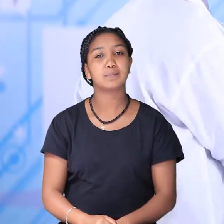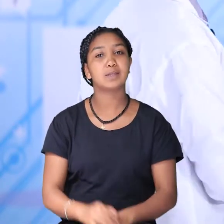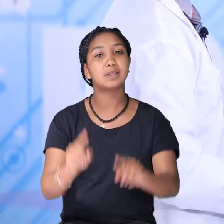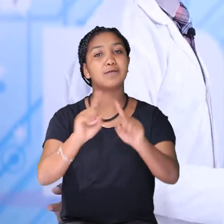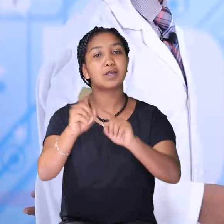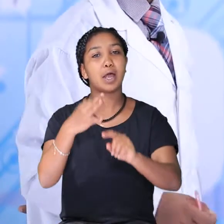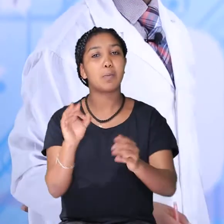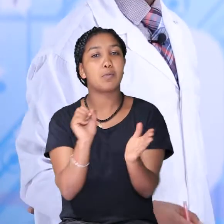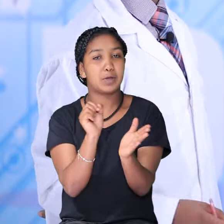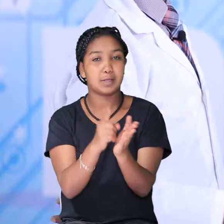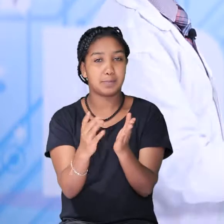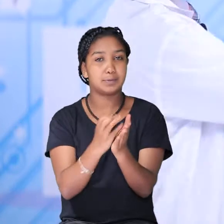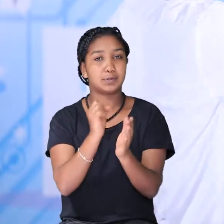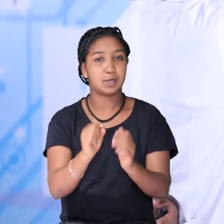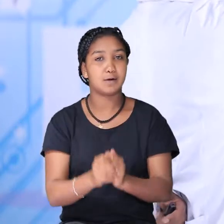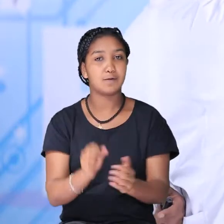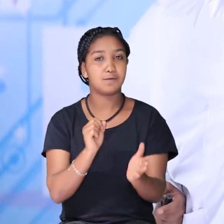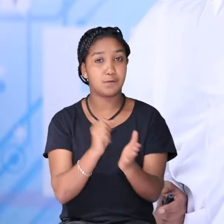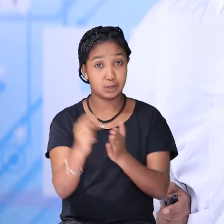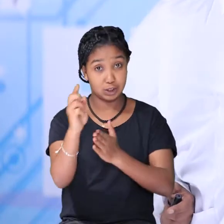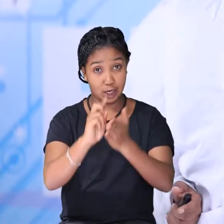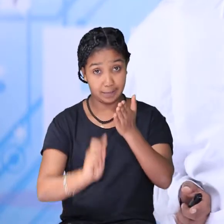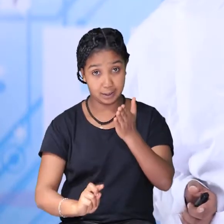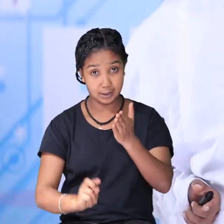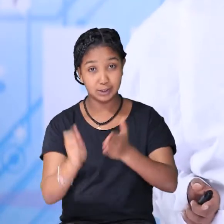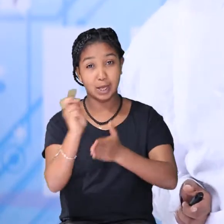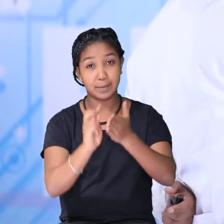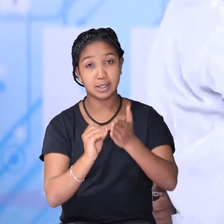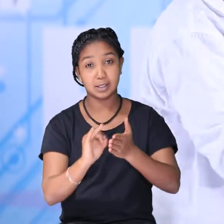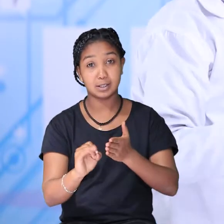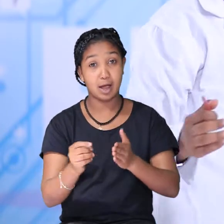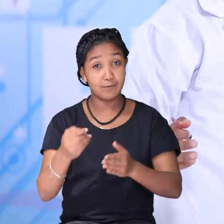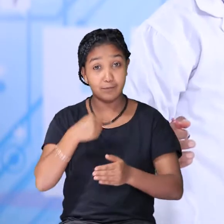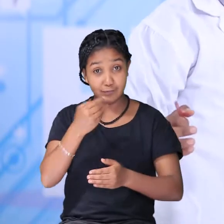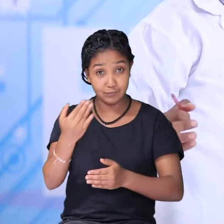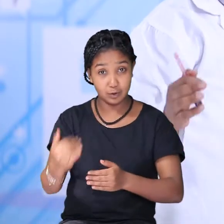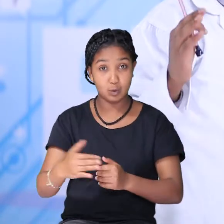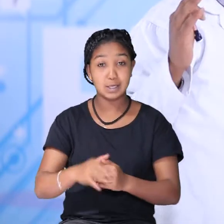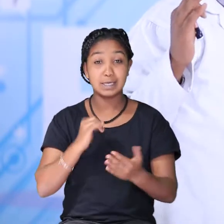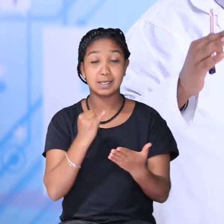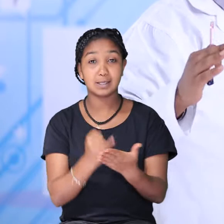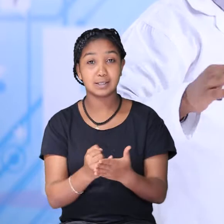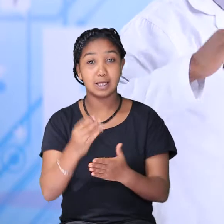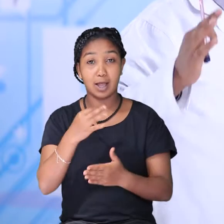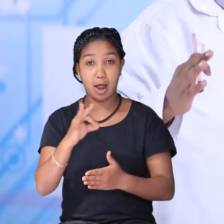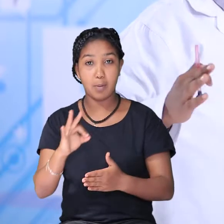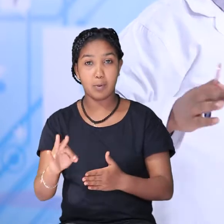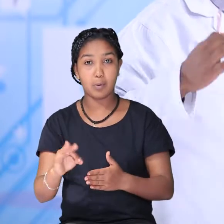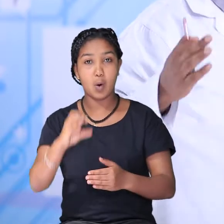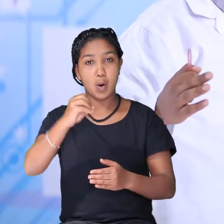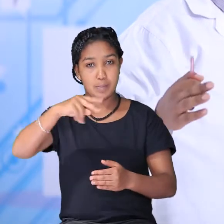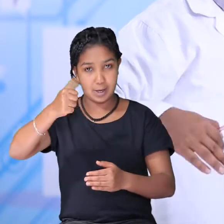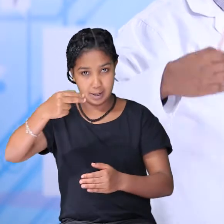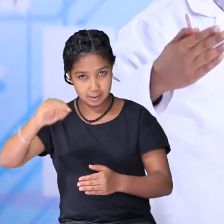different types of examples for shaping. Shaping is, as I have told you before, it is a type of